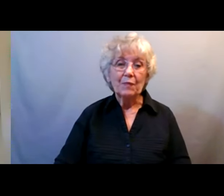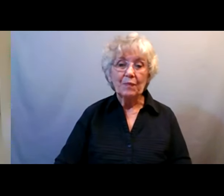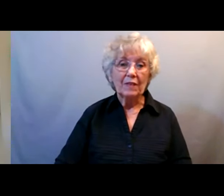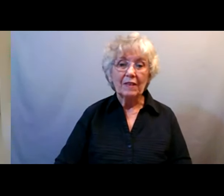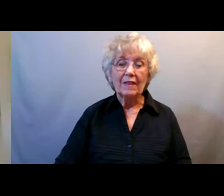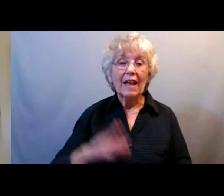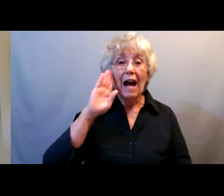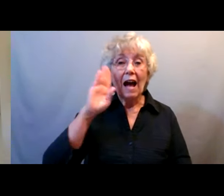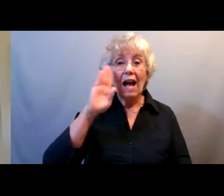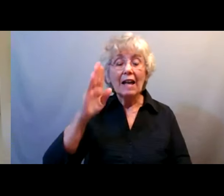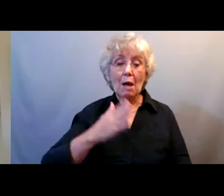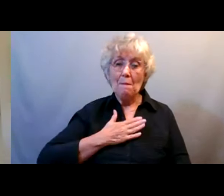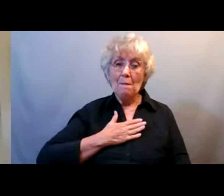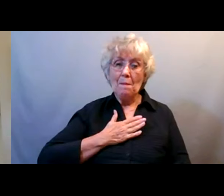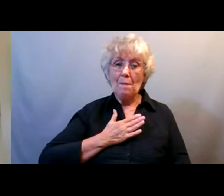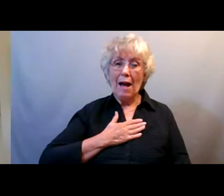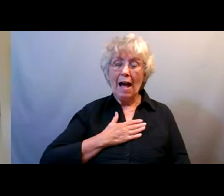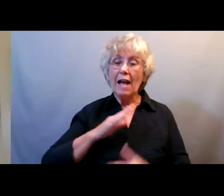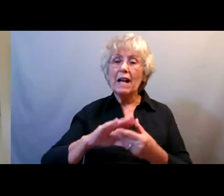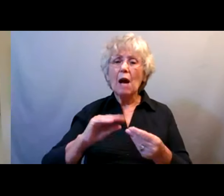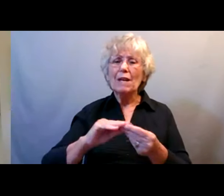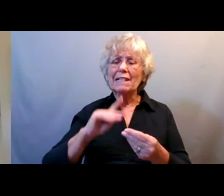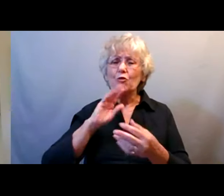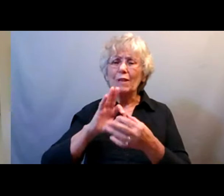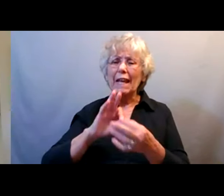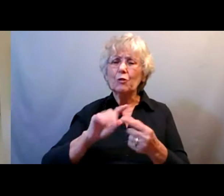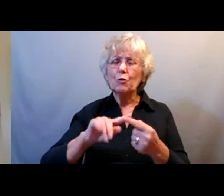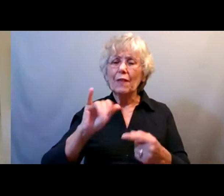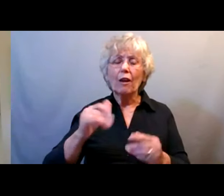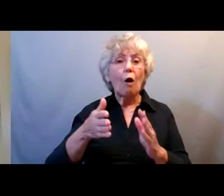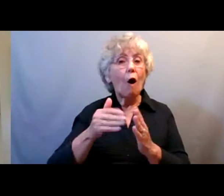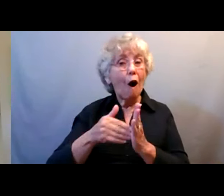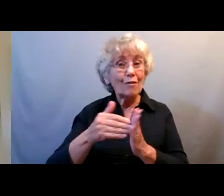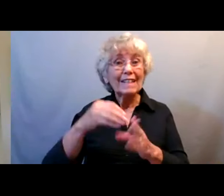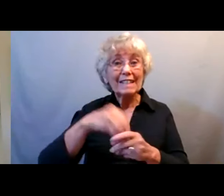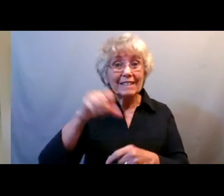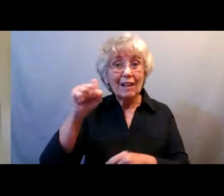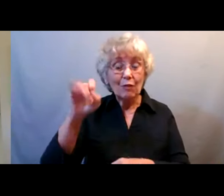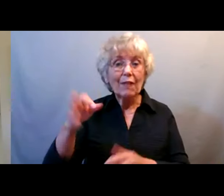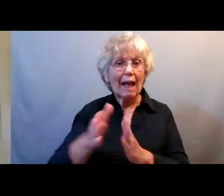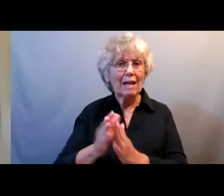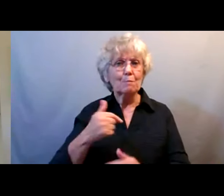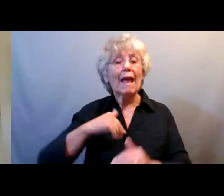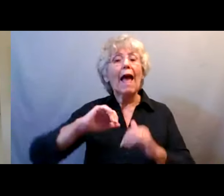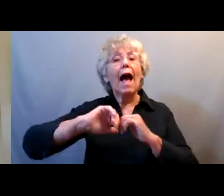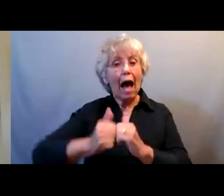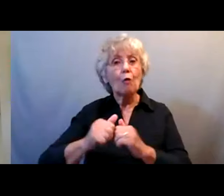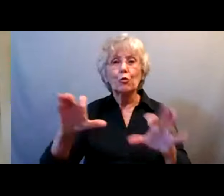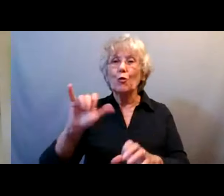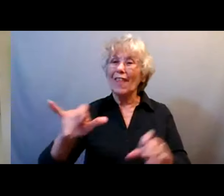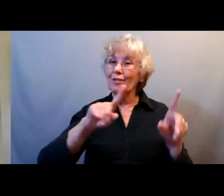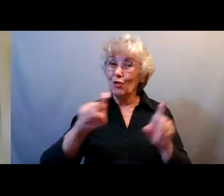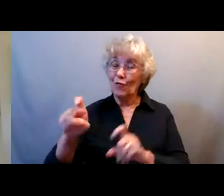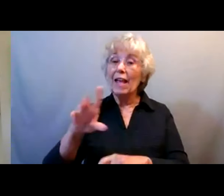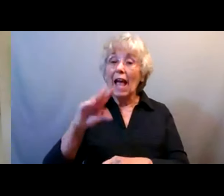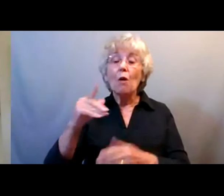though. hi, my comment is related. I often get asked in San Francisco on how to do this. And what